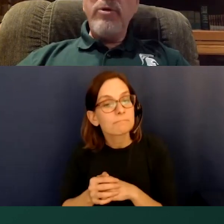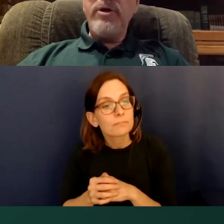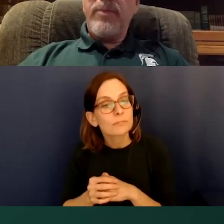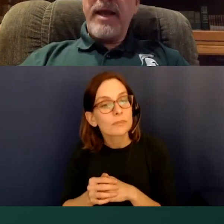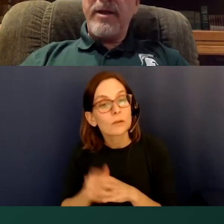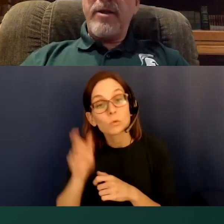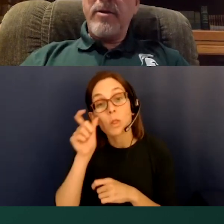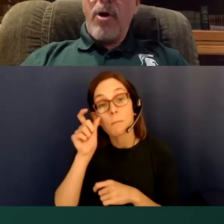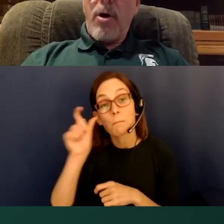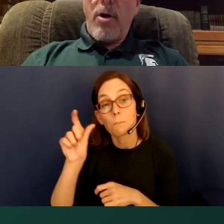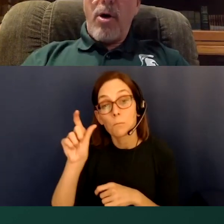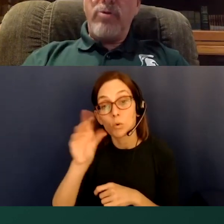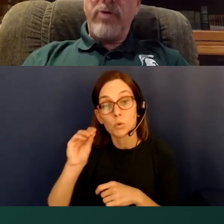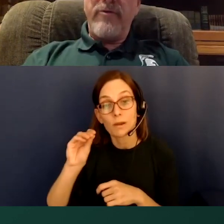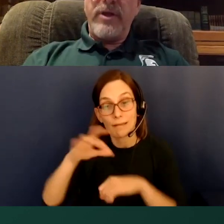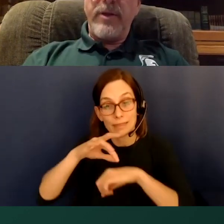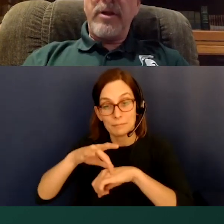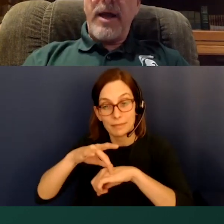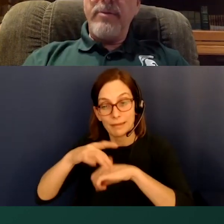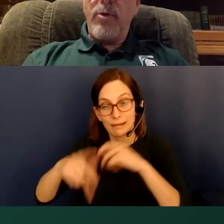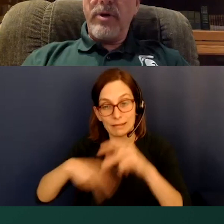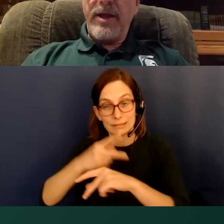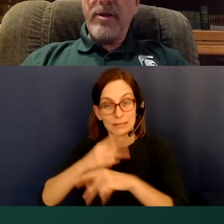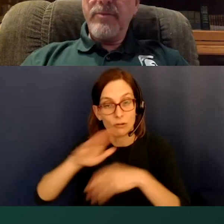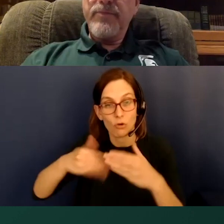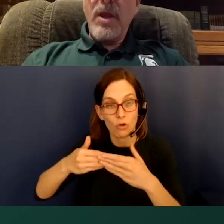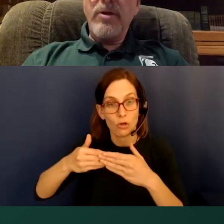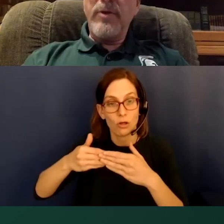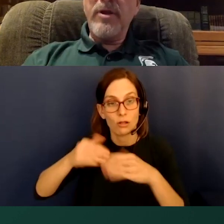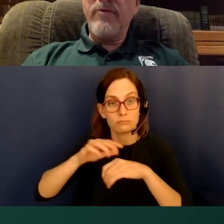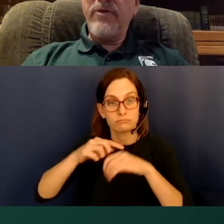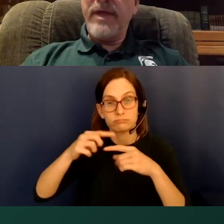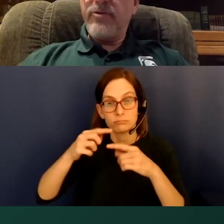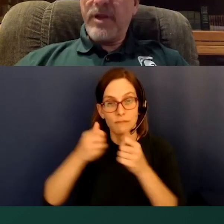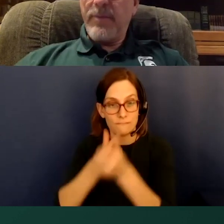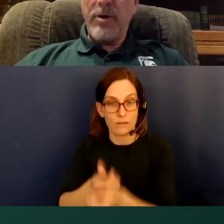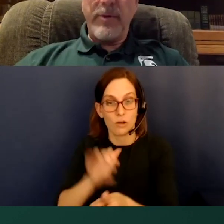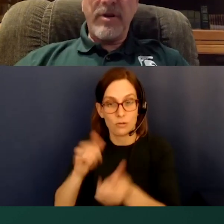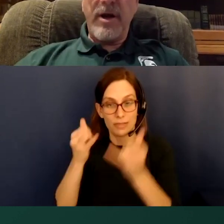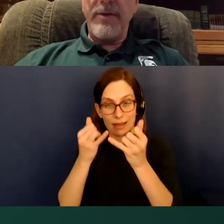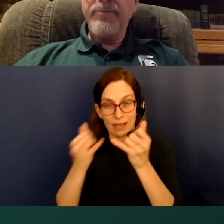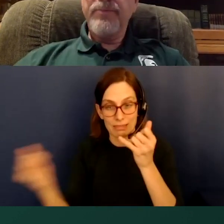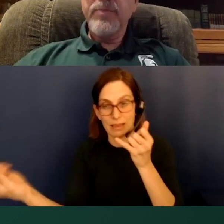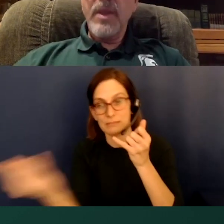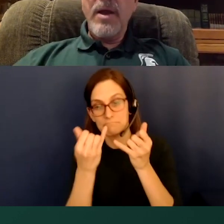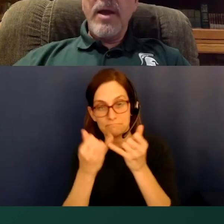the moon and the planets all travel in this line, more or less. So this is a very interesting part of the